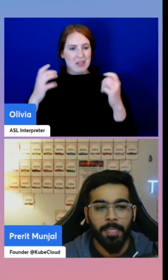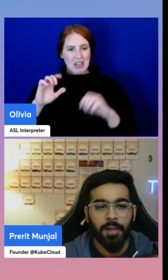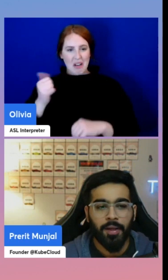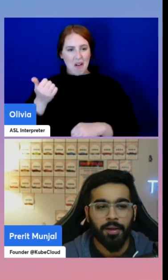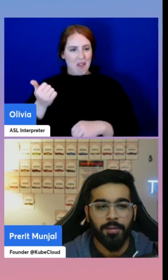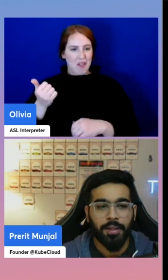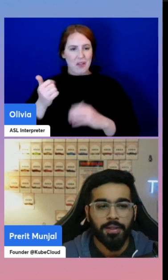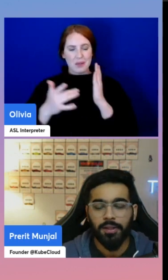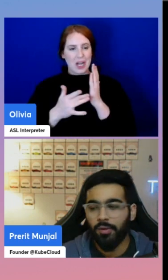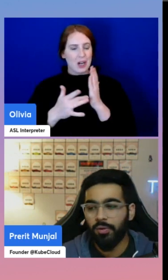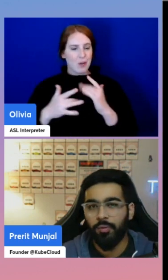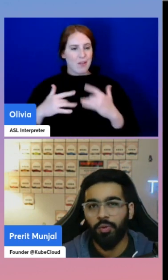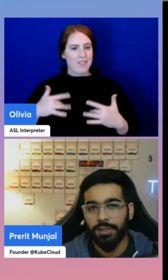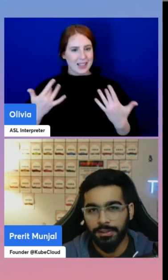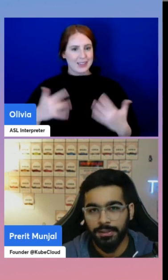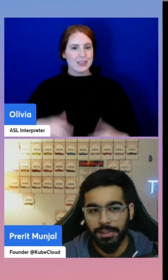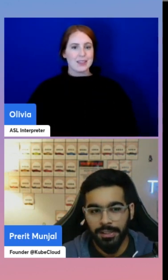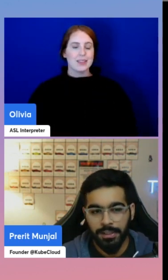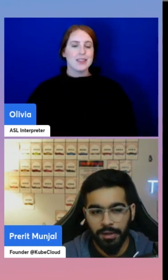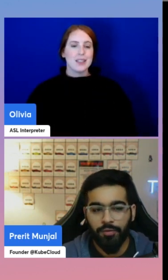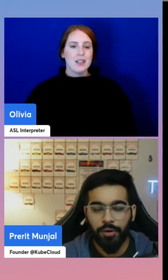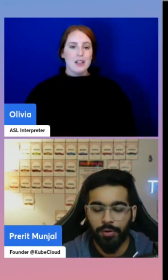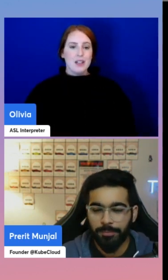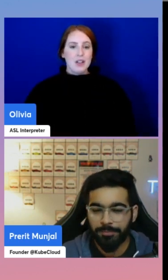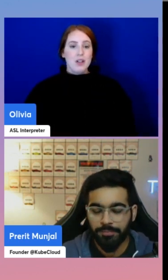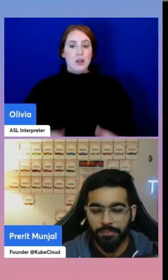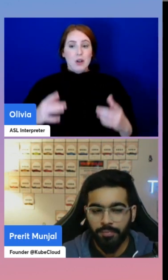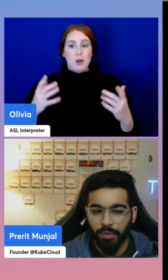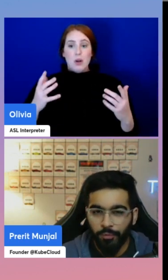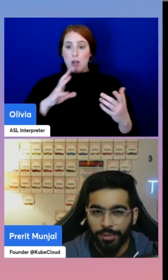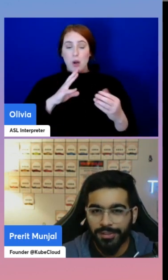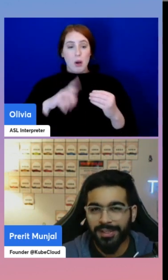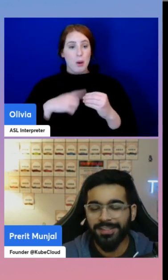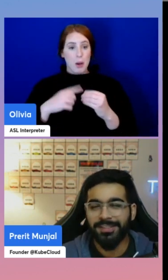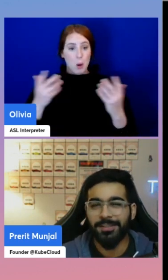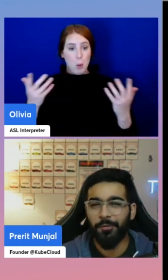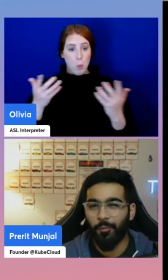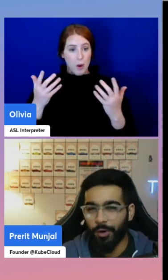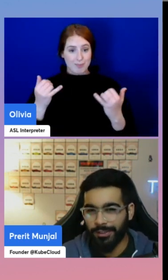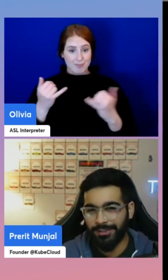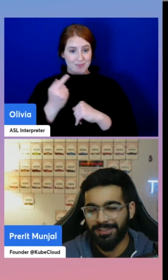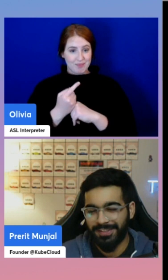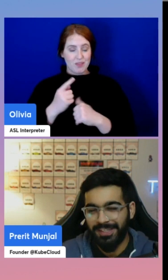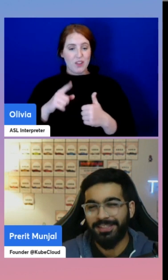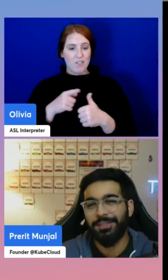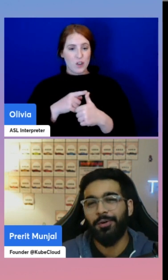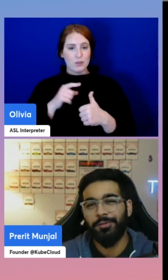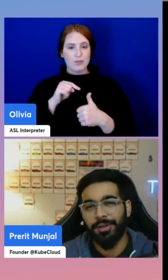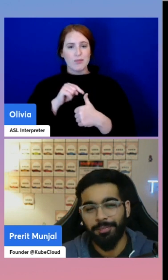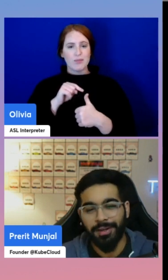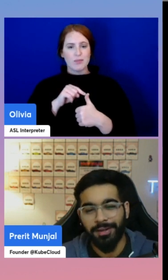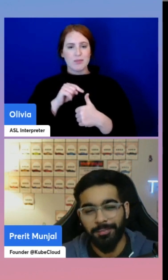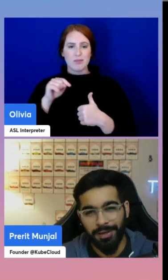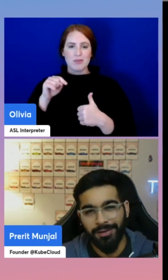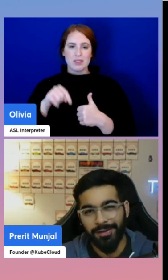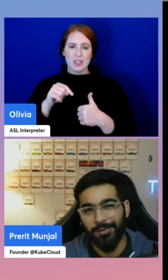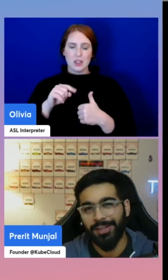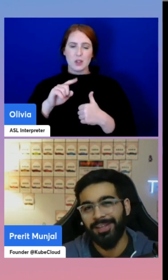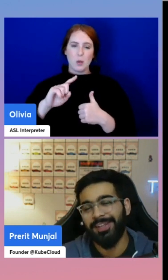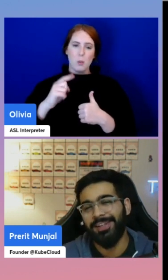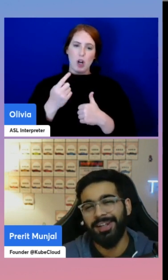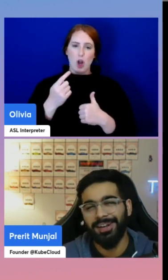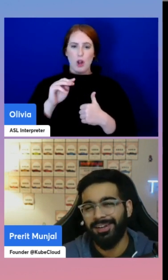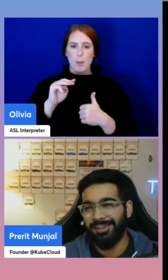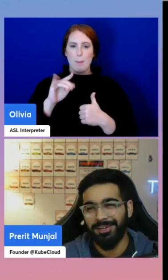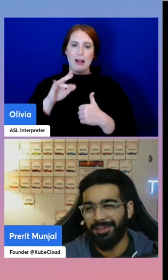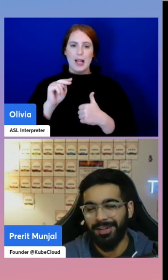events. Okay, so what's the agenda for today? First thing is, what's this $1 million bill?